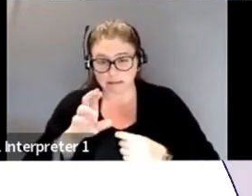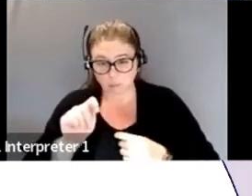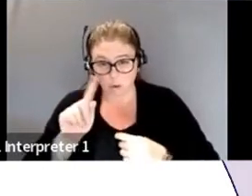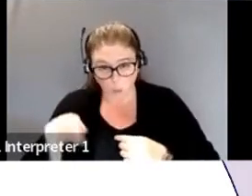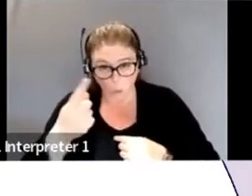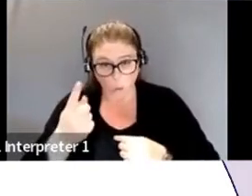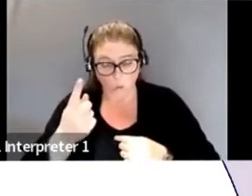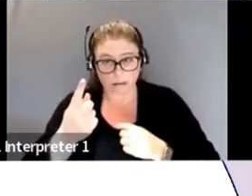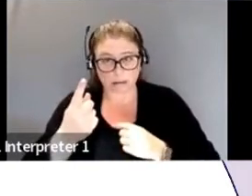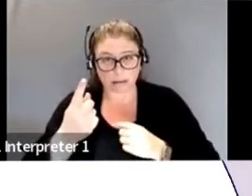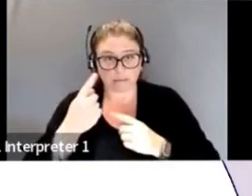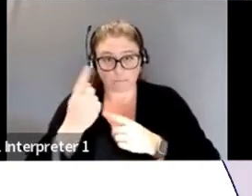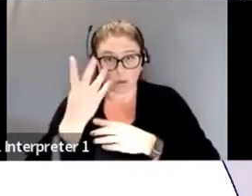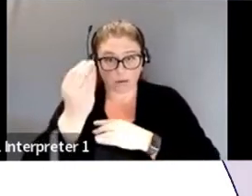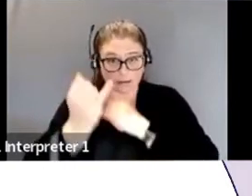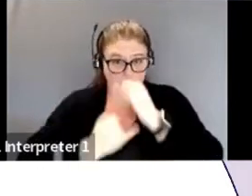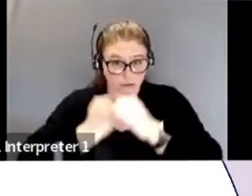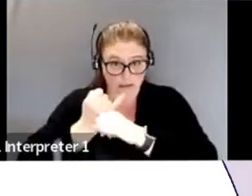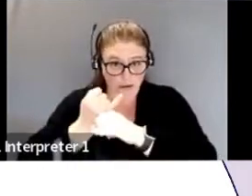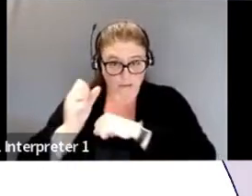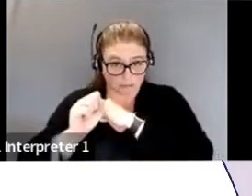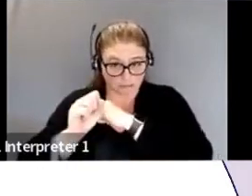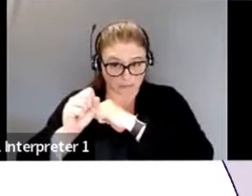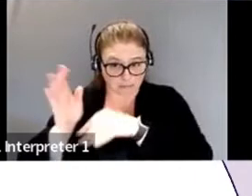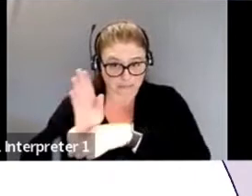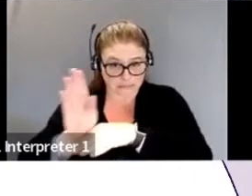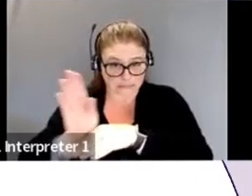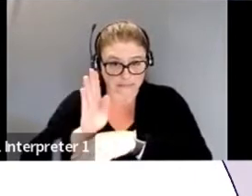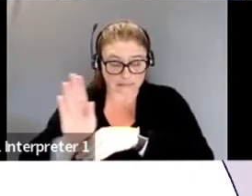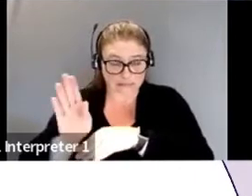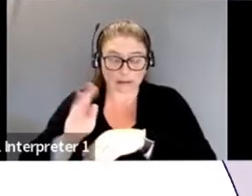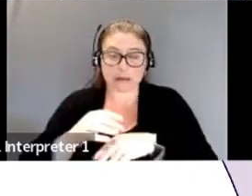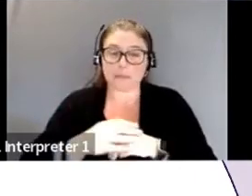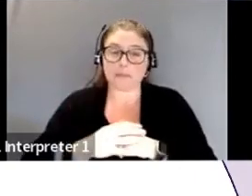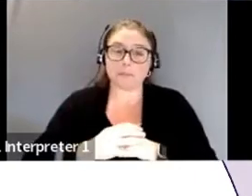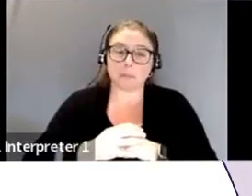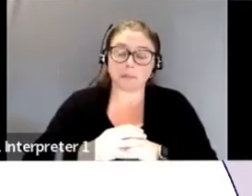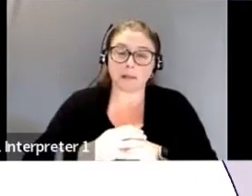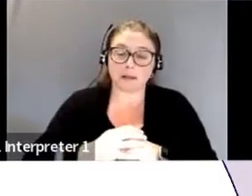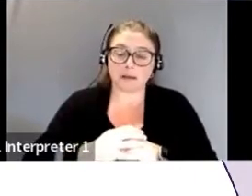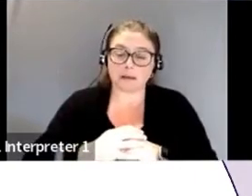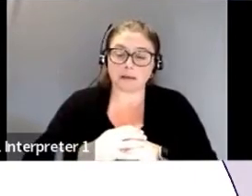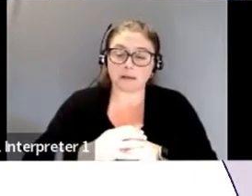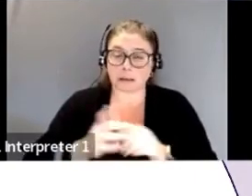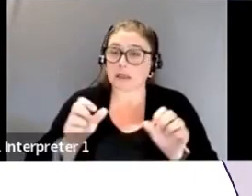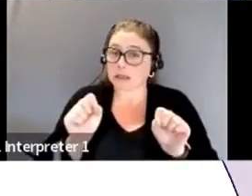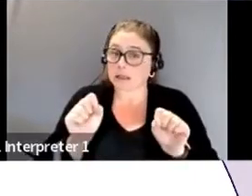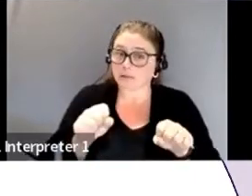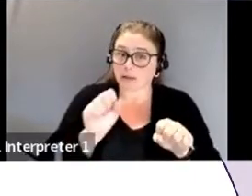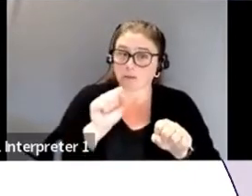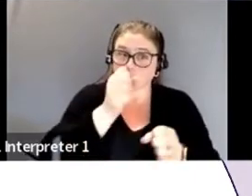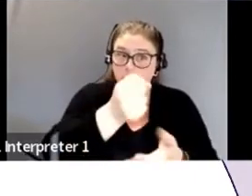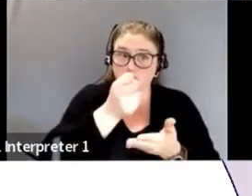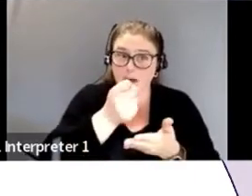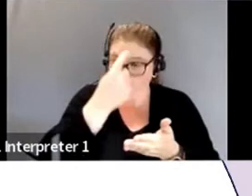specifically. To answer your question, it is definitely possible to get grants to reach a market within Canada. So whether that's